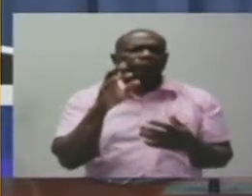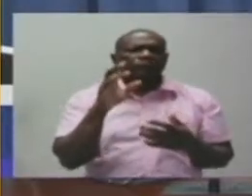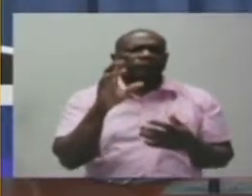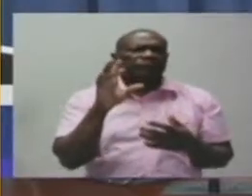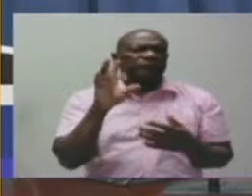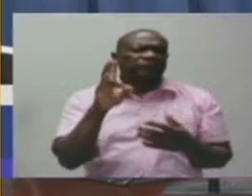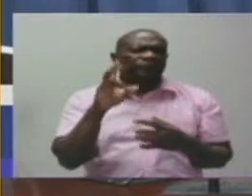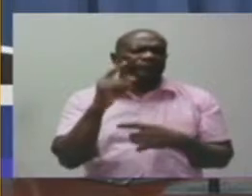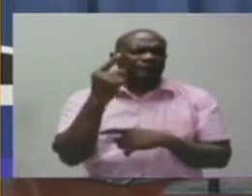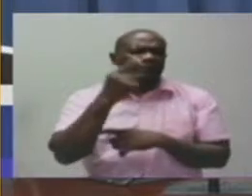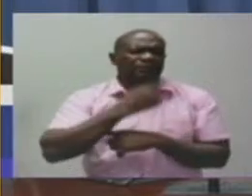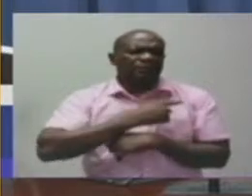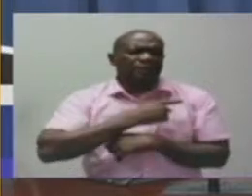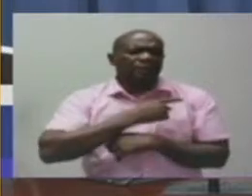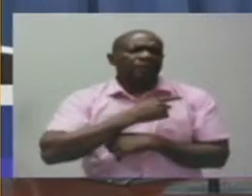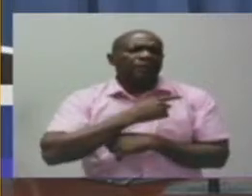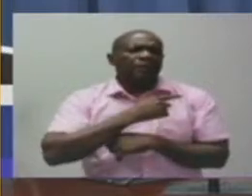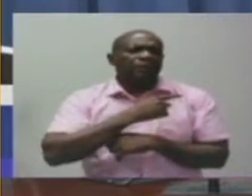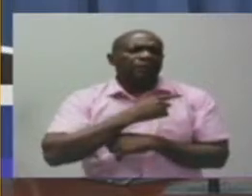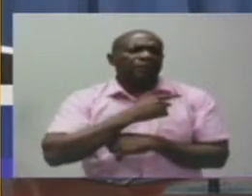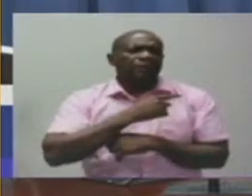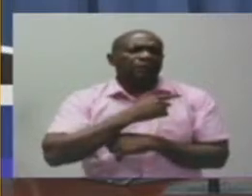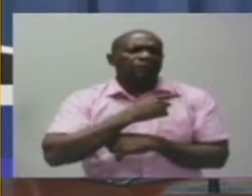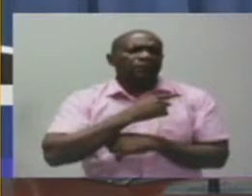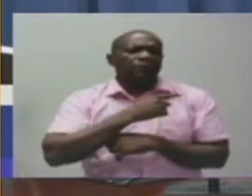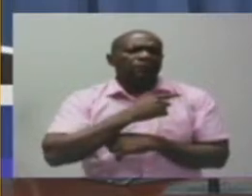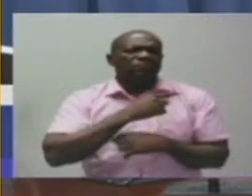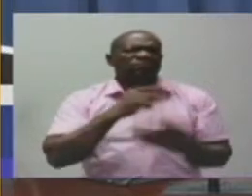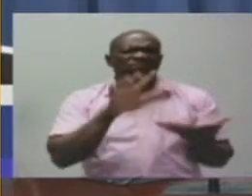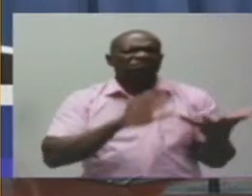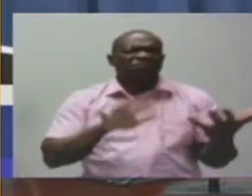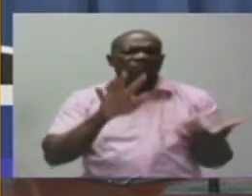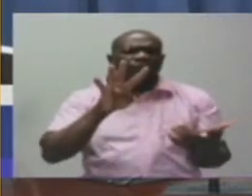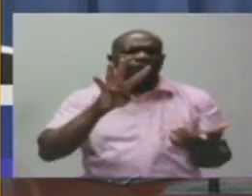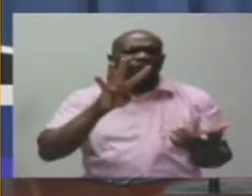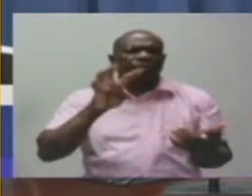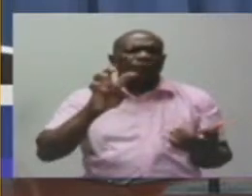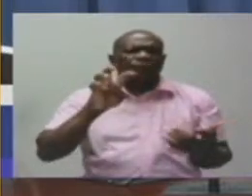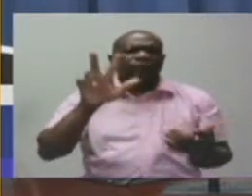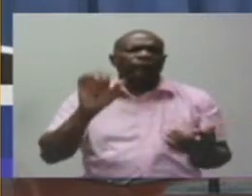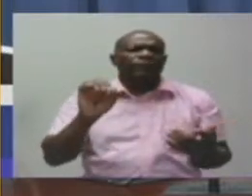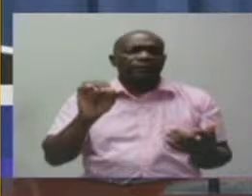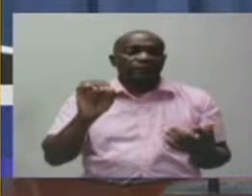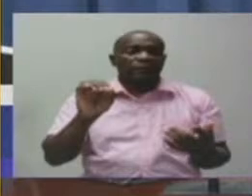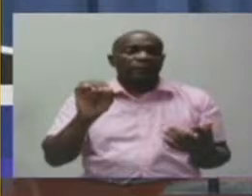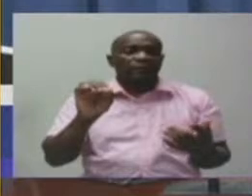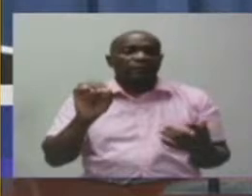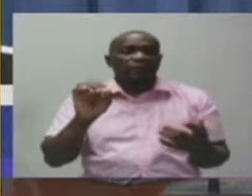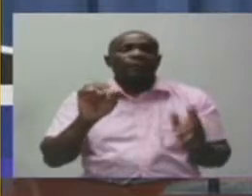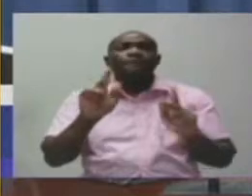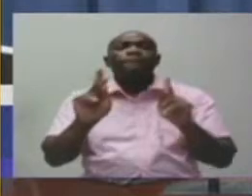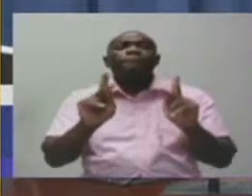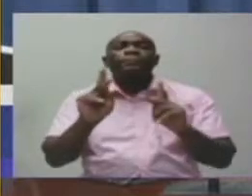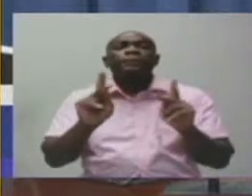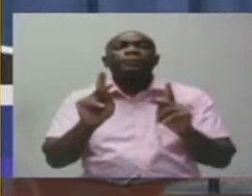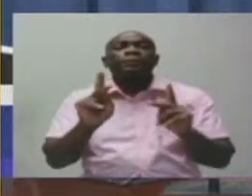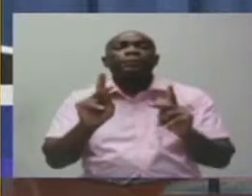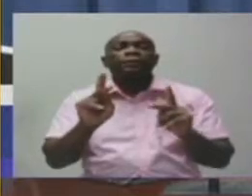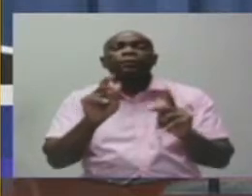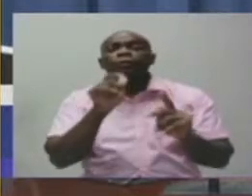Hines, 430, you have a flatlining population of people seeking